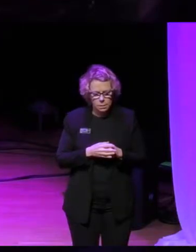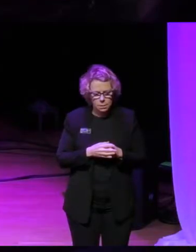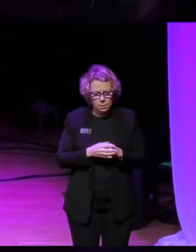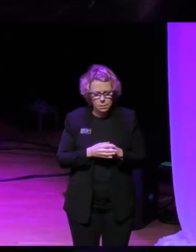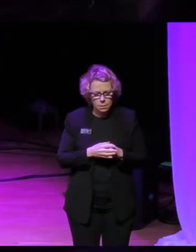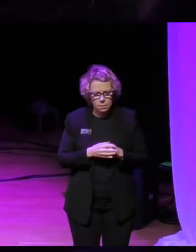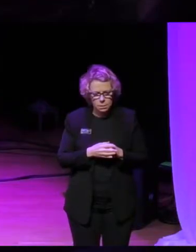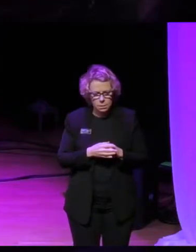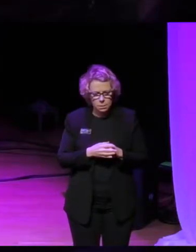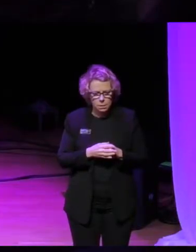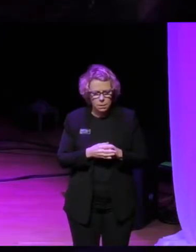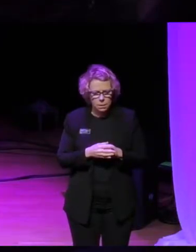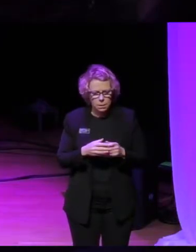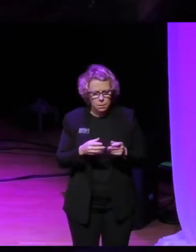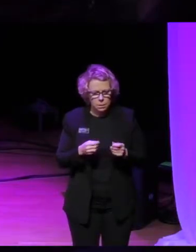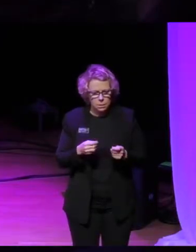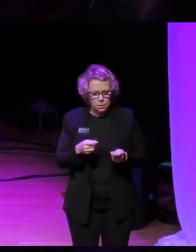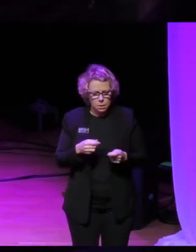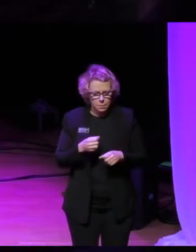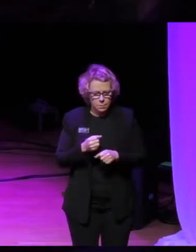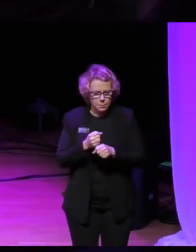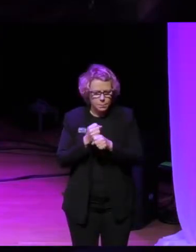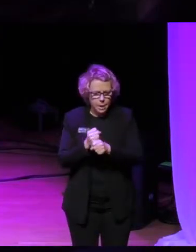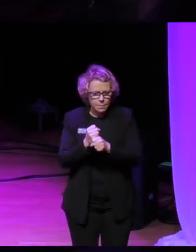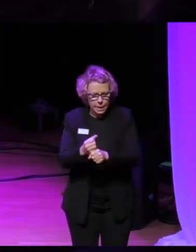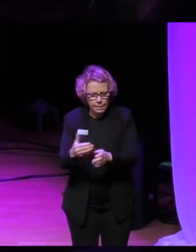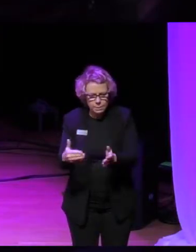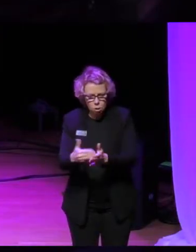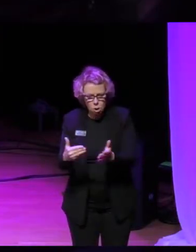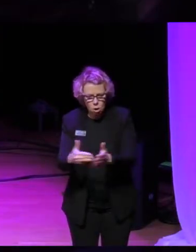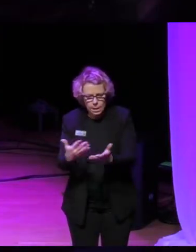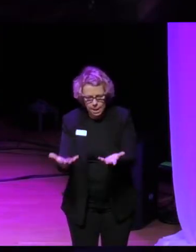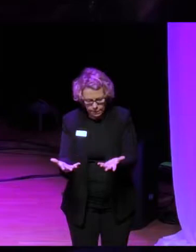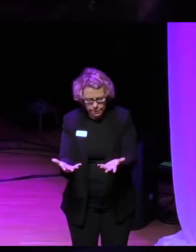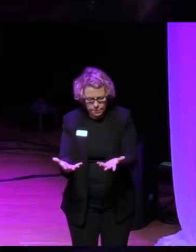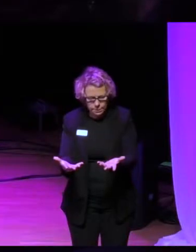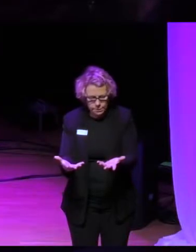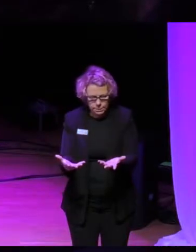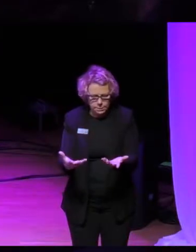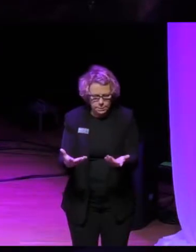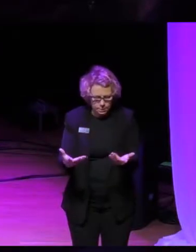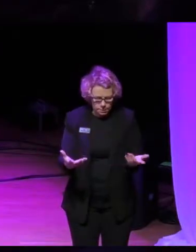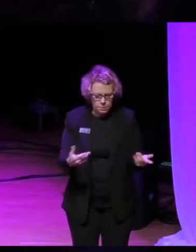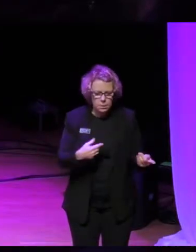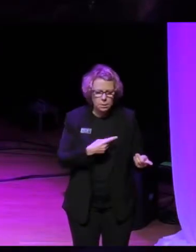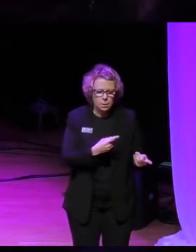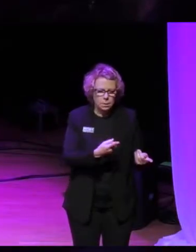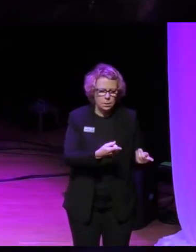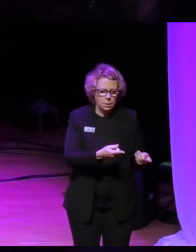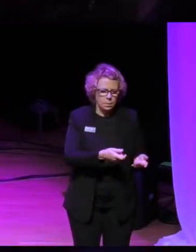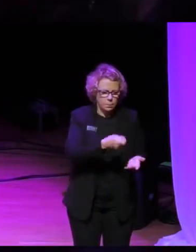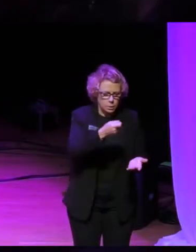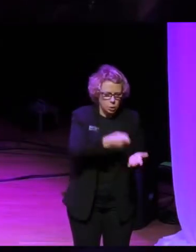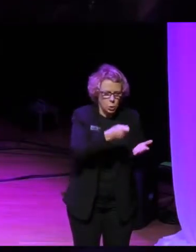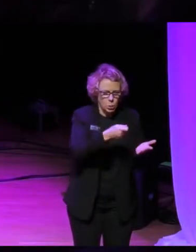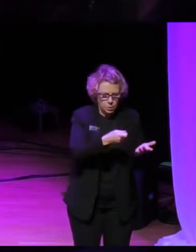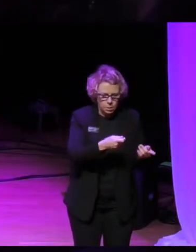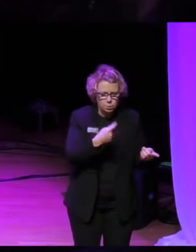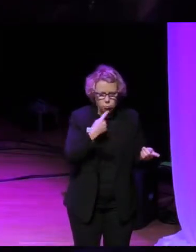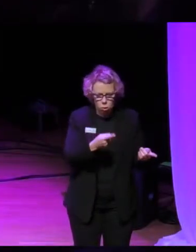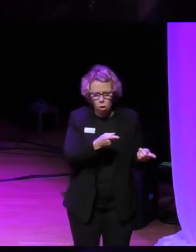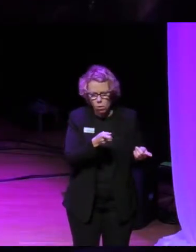harm, the harm to Jane Doe versus the harm to the government, and it held that the district court, the underlying court, had been